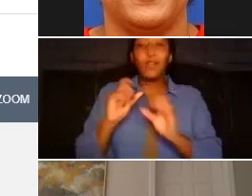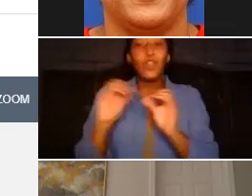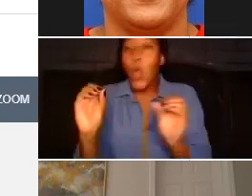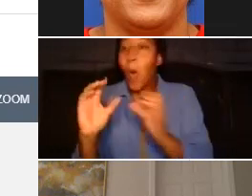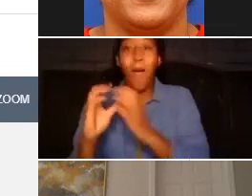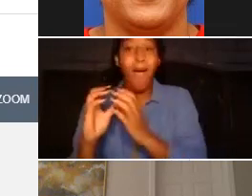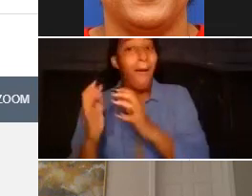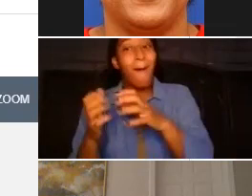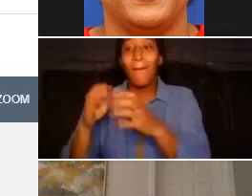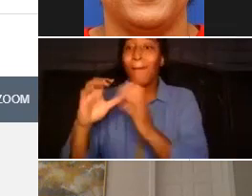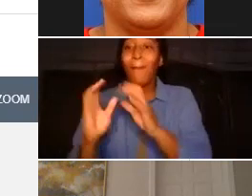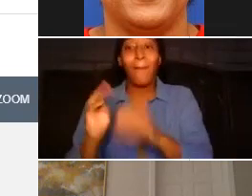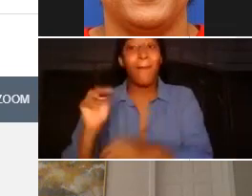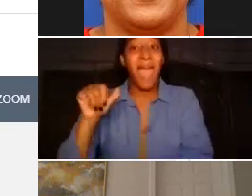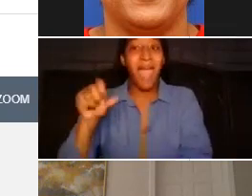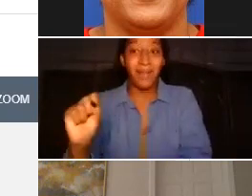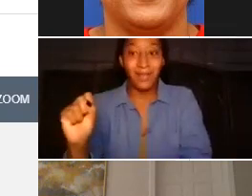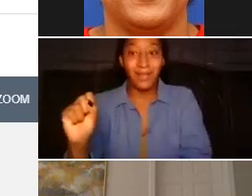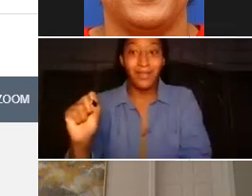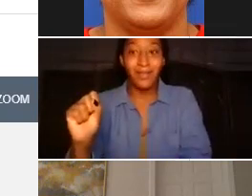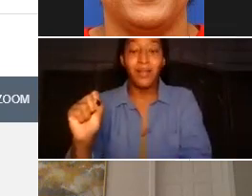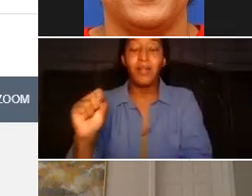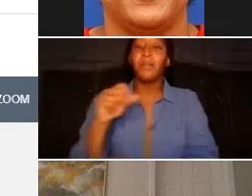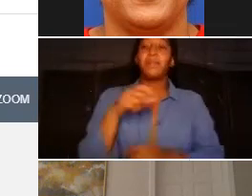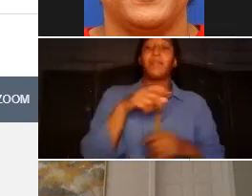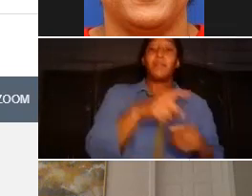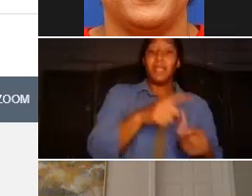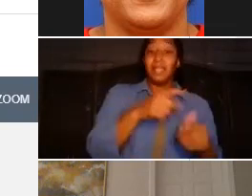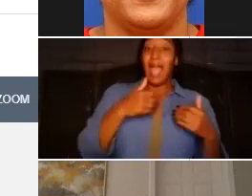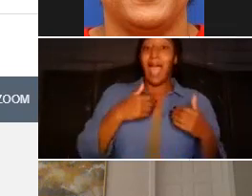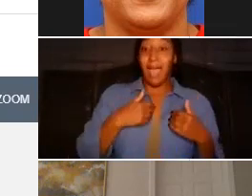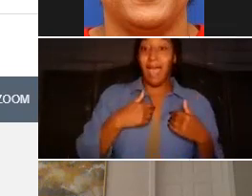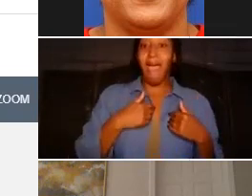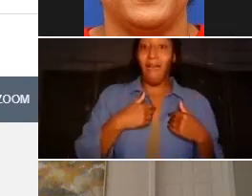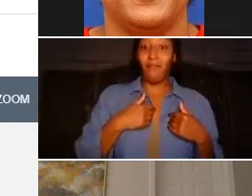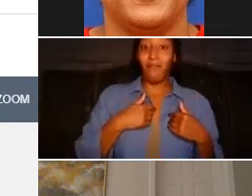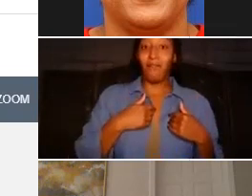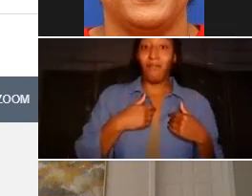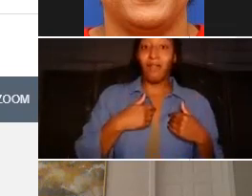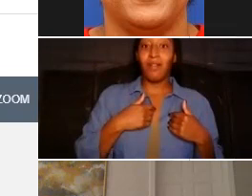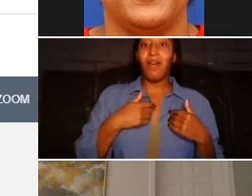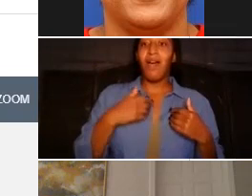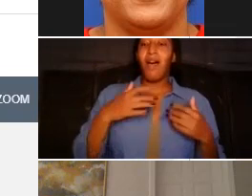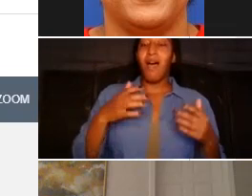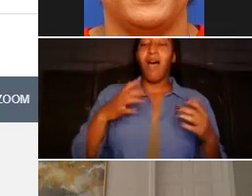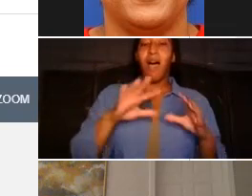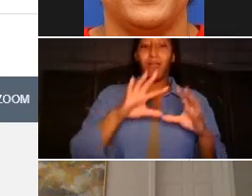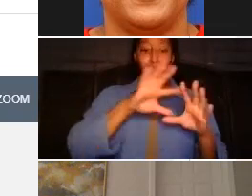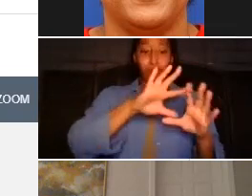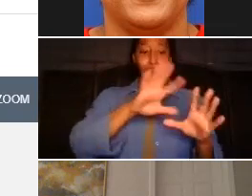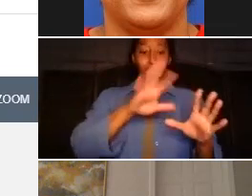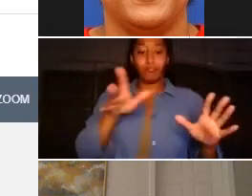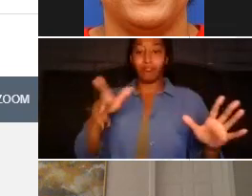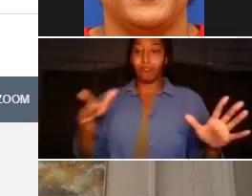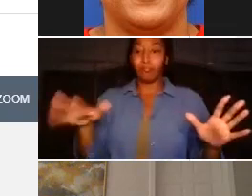move through, but these electromagnetic or light waves don't have to have a medium. They can travel through